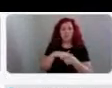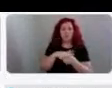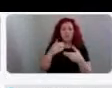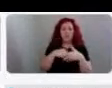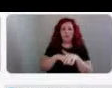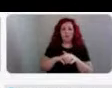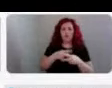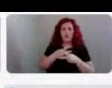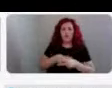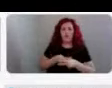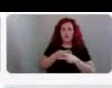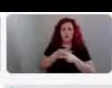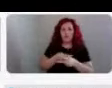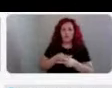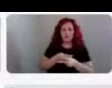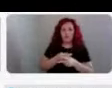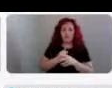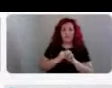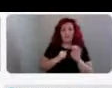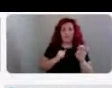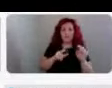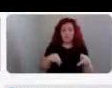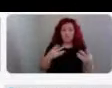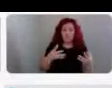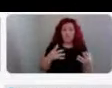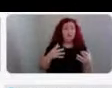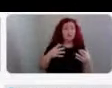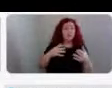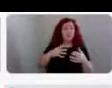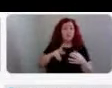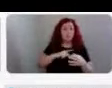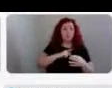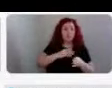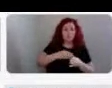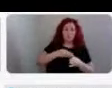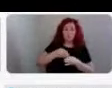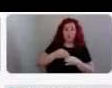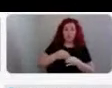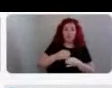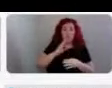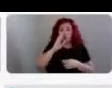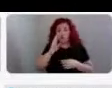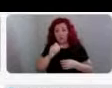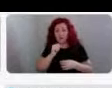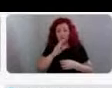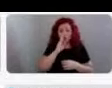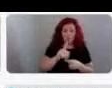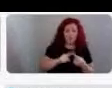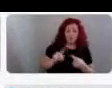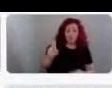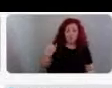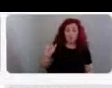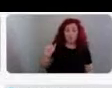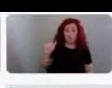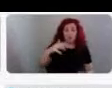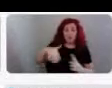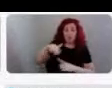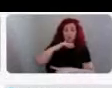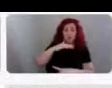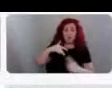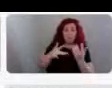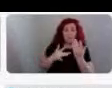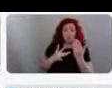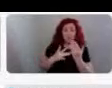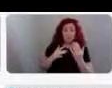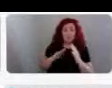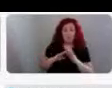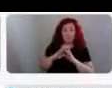care each provide personal and professional resources directly and indirectly to the u of a and surrounding technology development